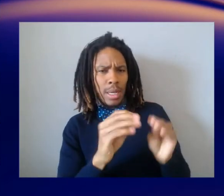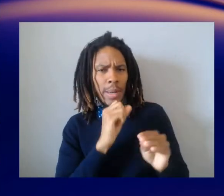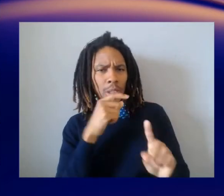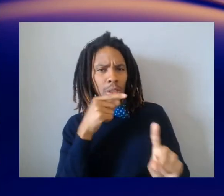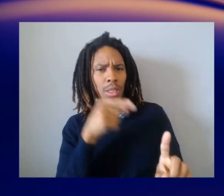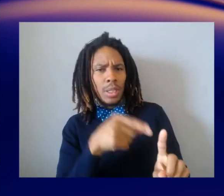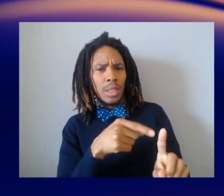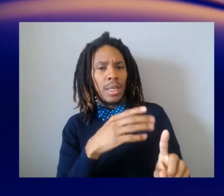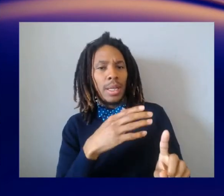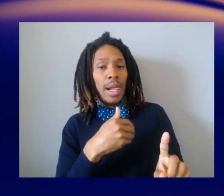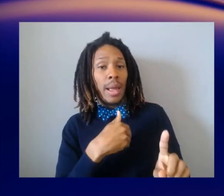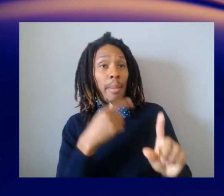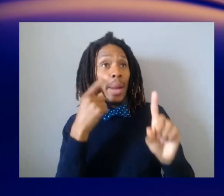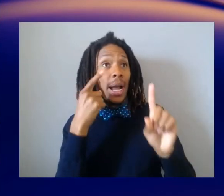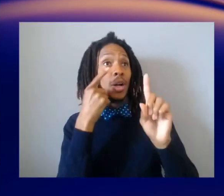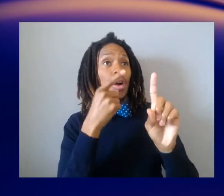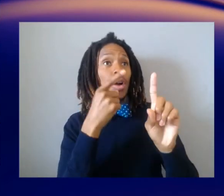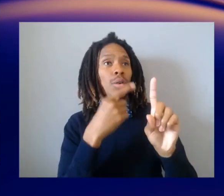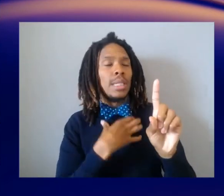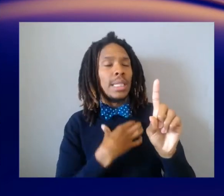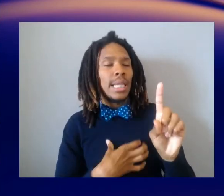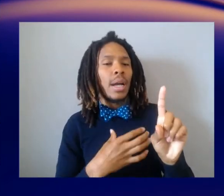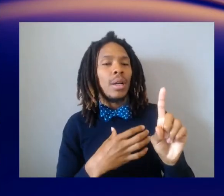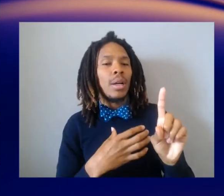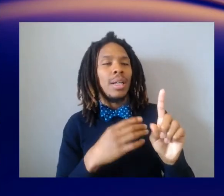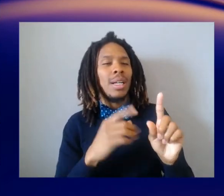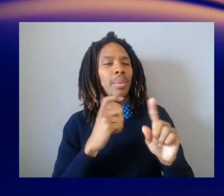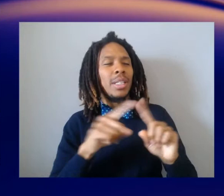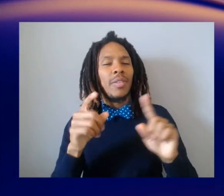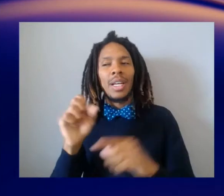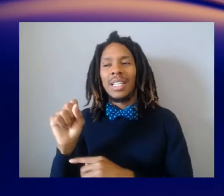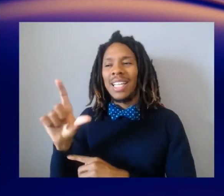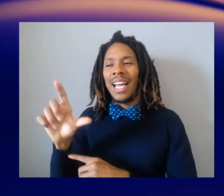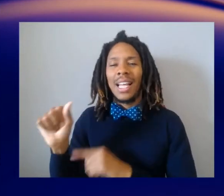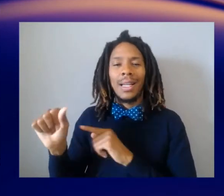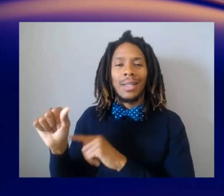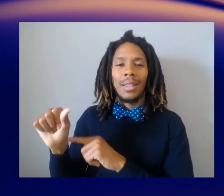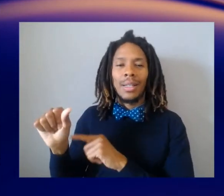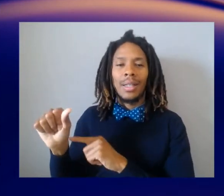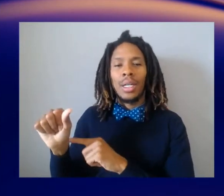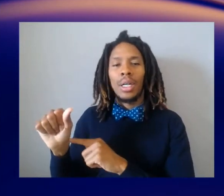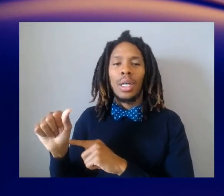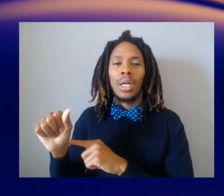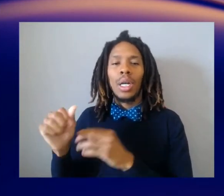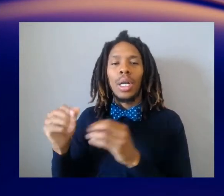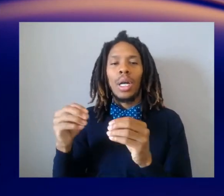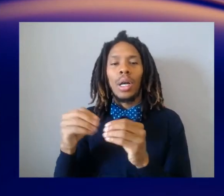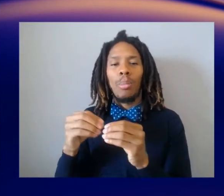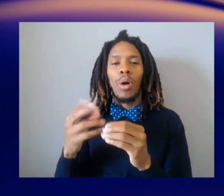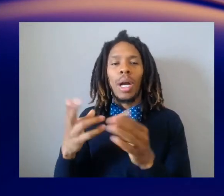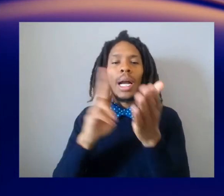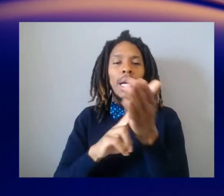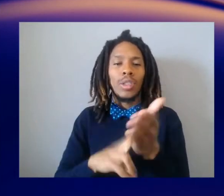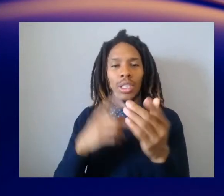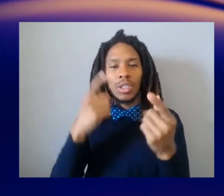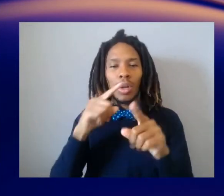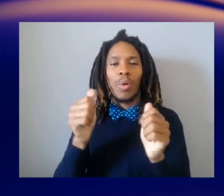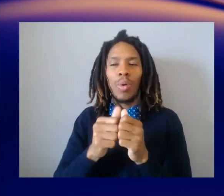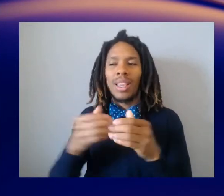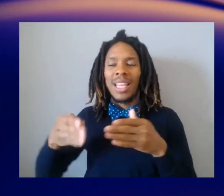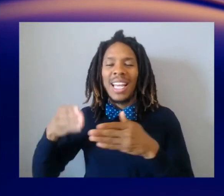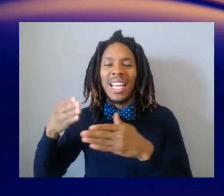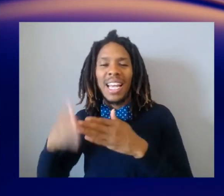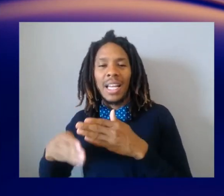essentially my goal or desired state. Different from an SLA, where that SLA is the more so the contractual agreement with our end customers. Where an